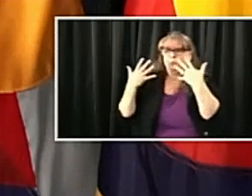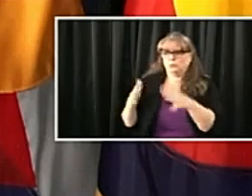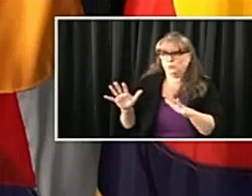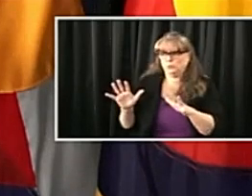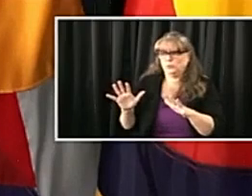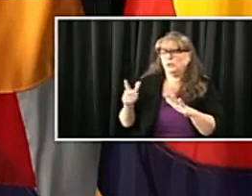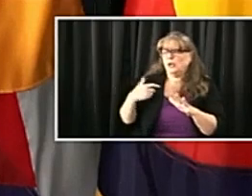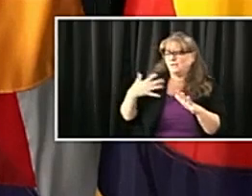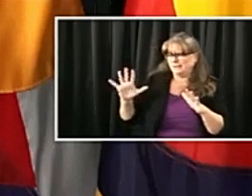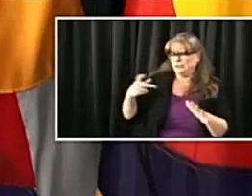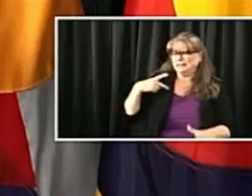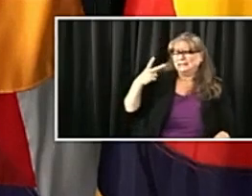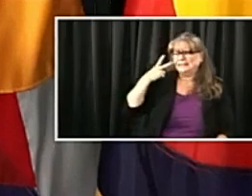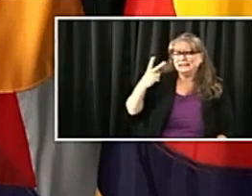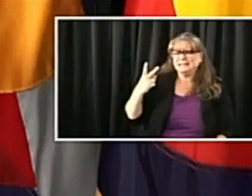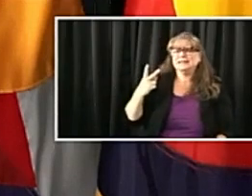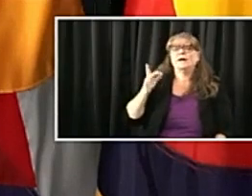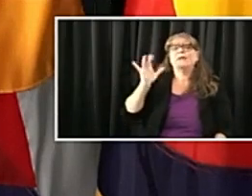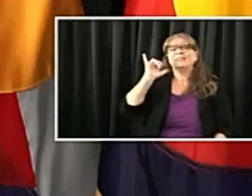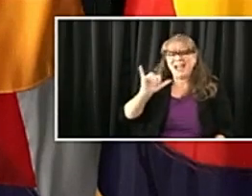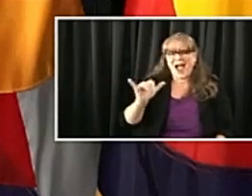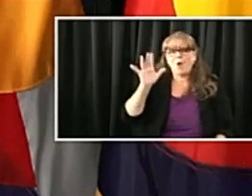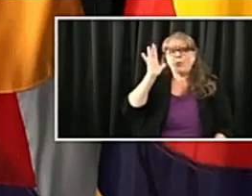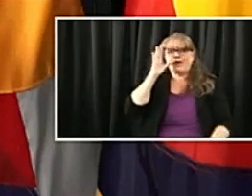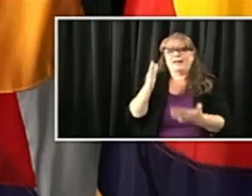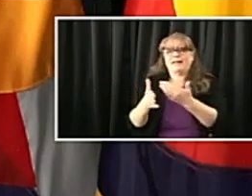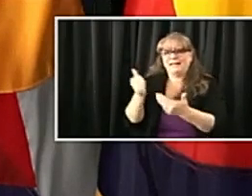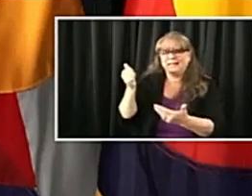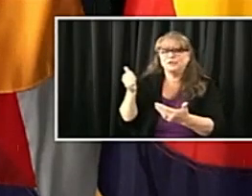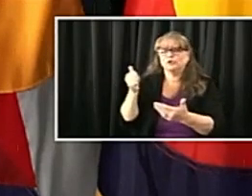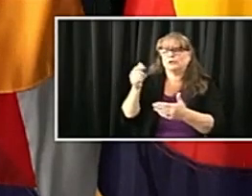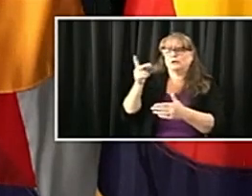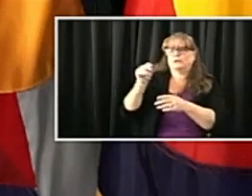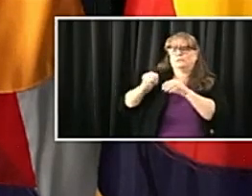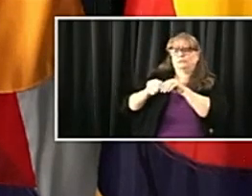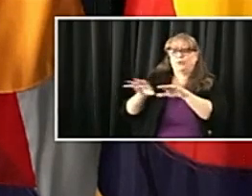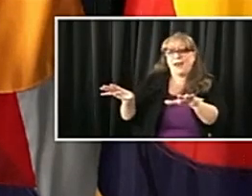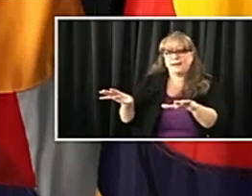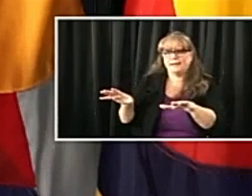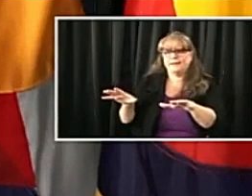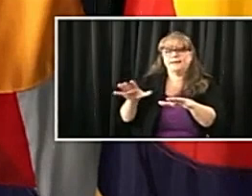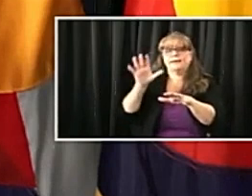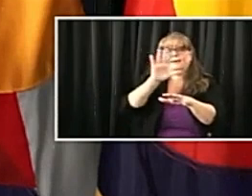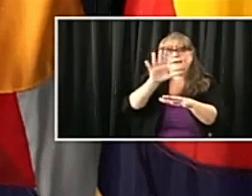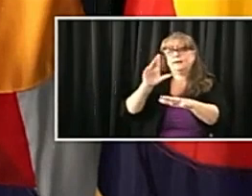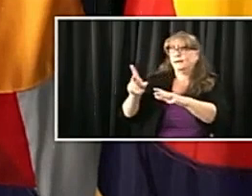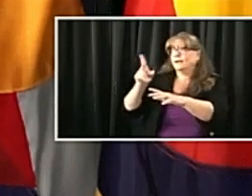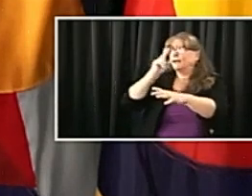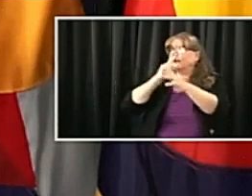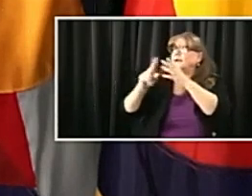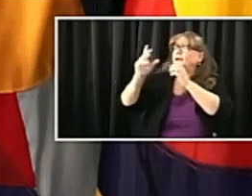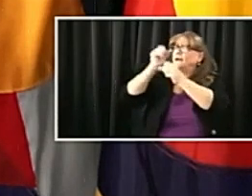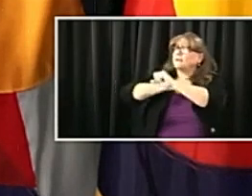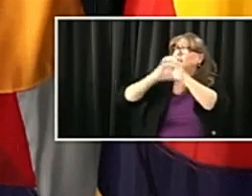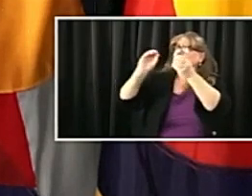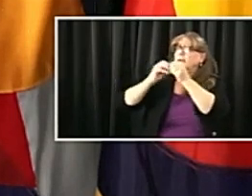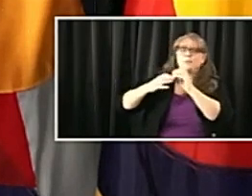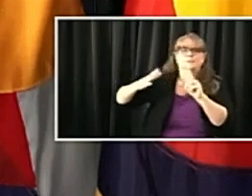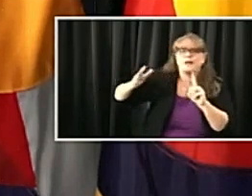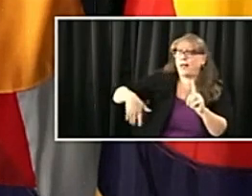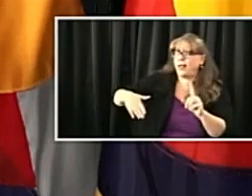it's hard to get an exact crystal ball date on when that will occur, I still think that you're able to reach those numbers in early